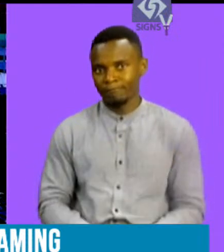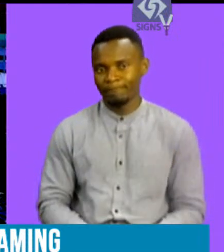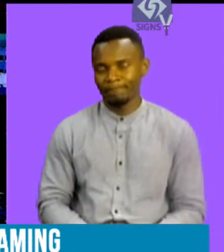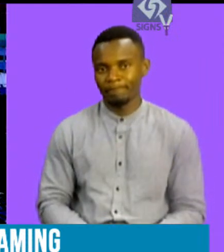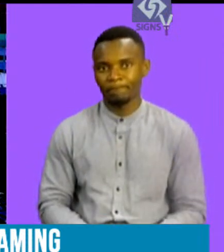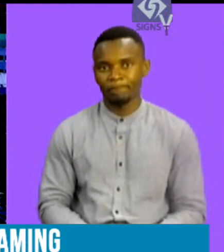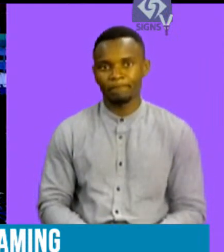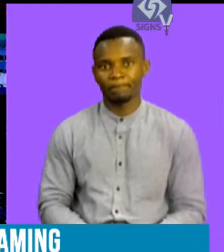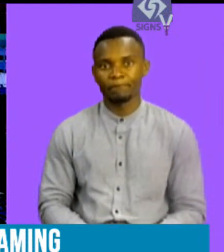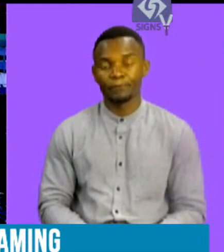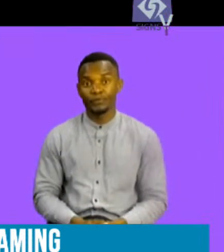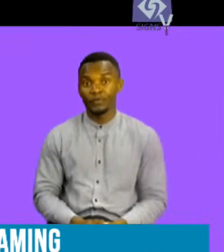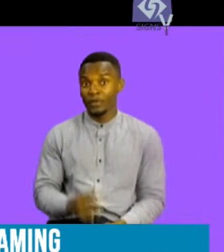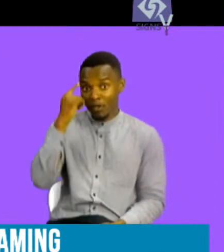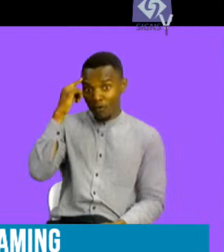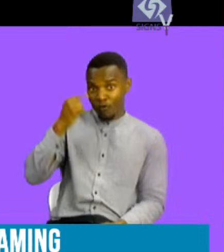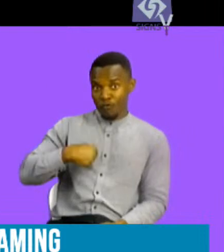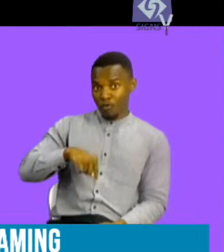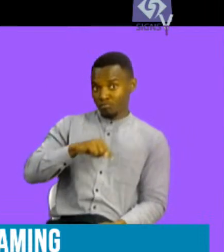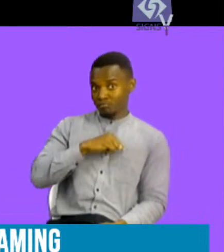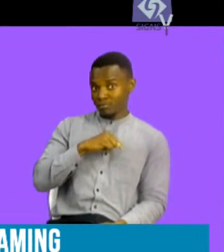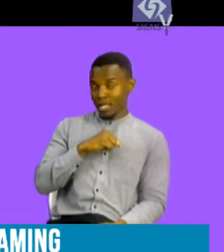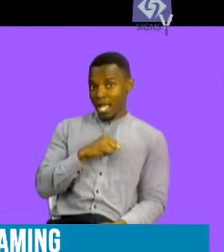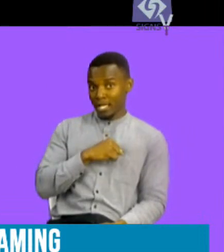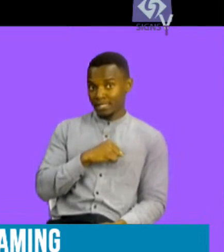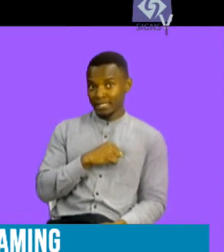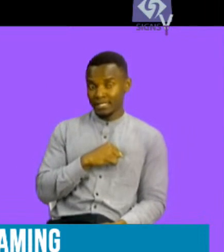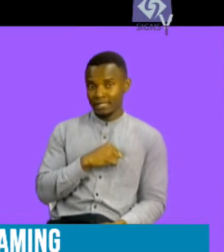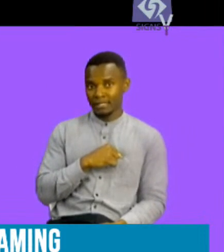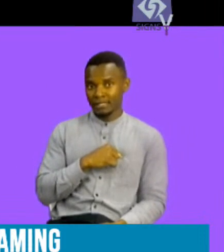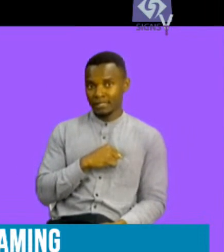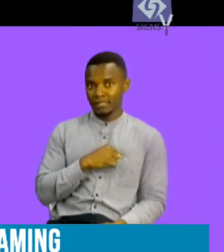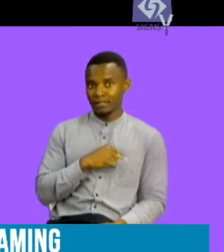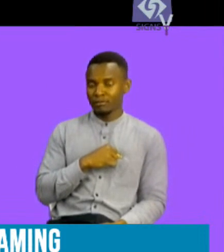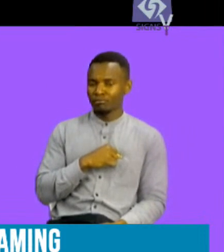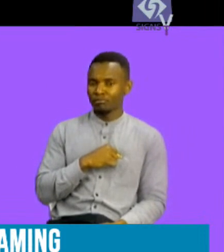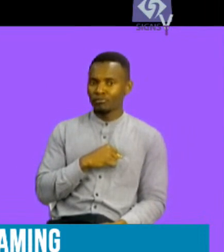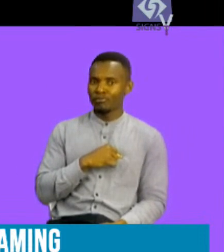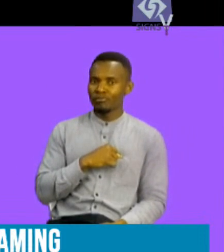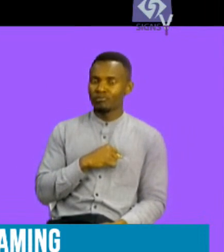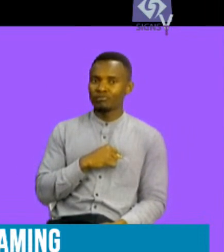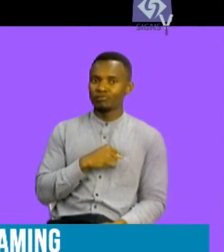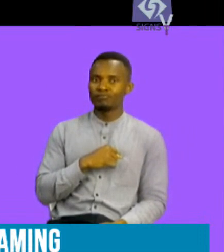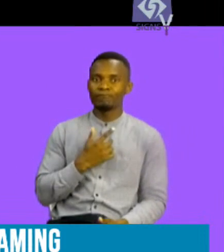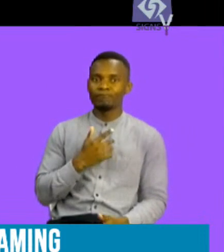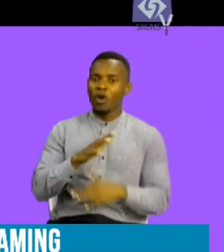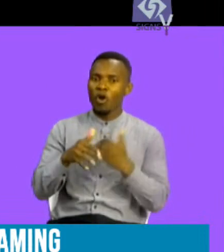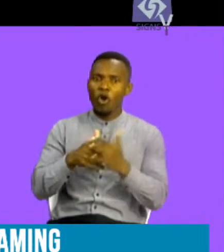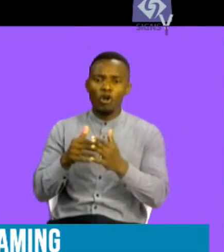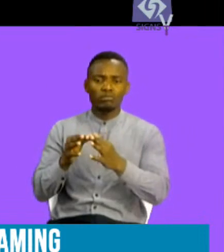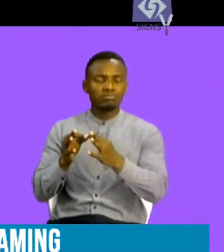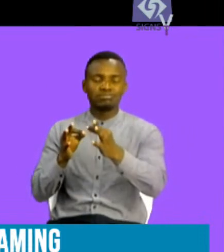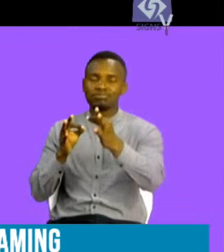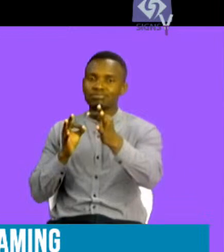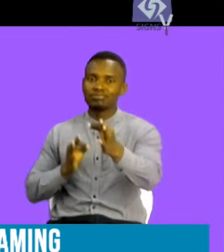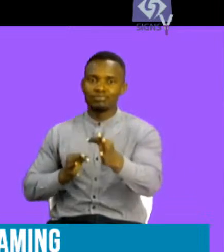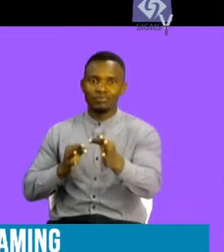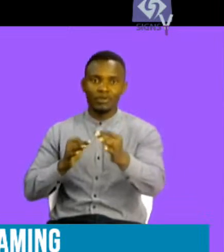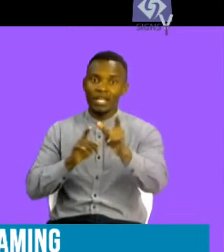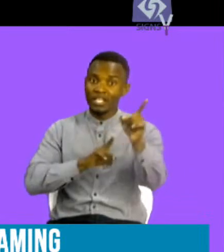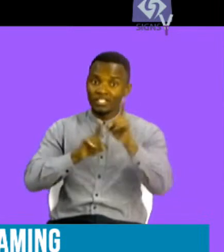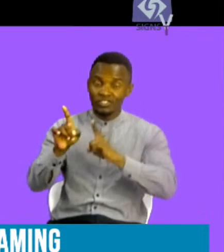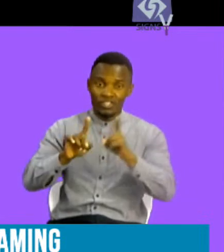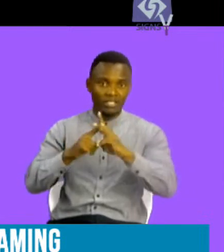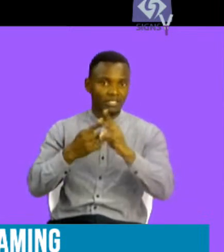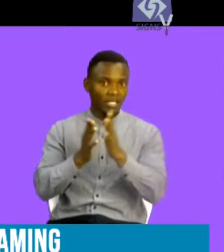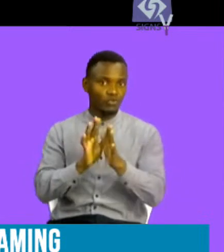I think for us, I would say every long journey begins with one step. Many times we have said